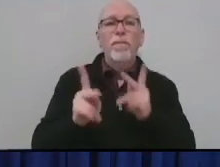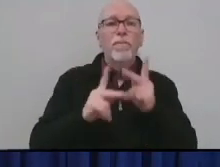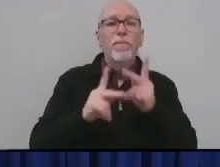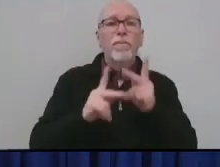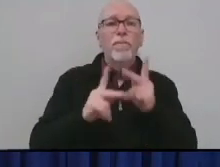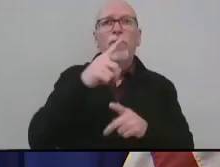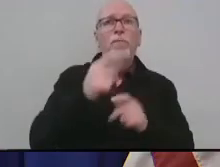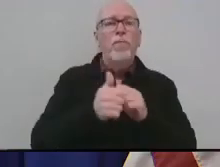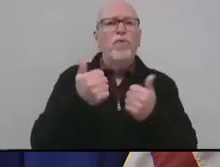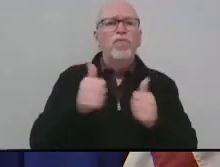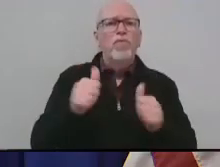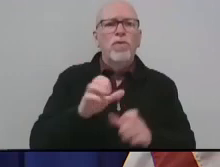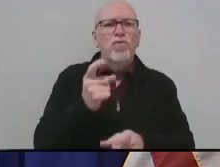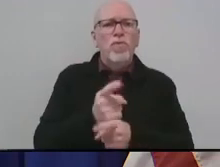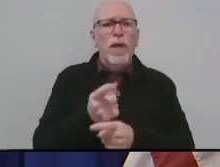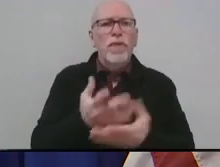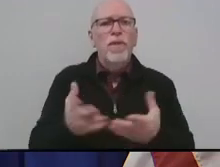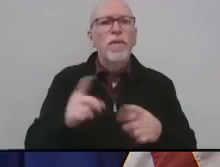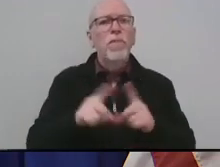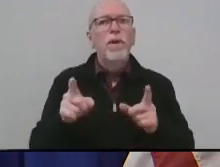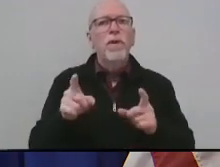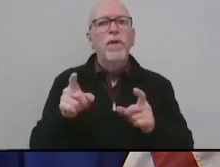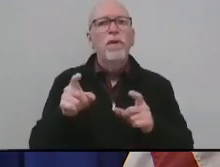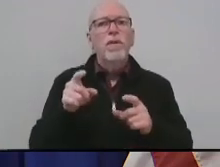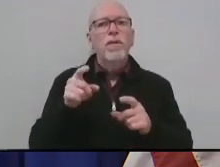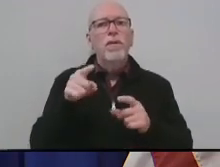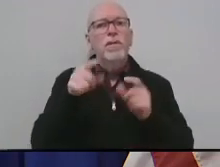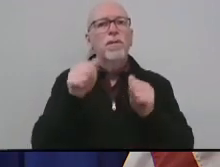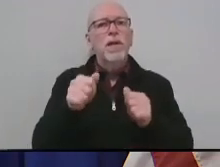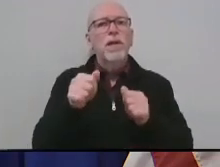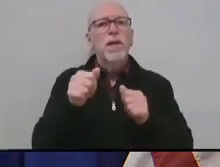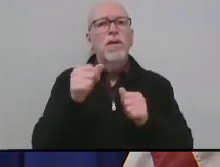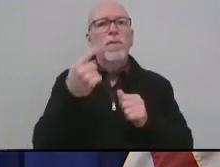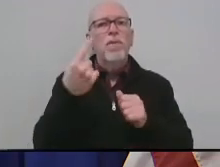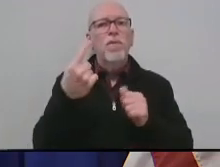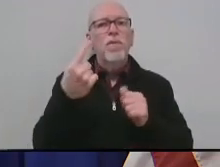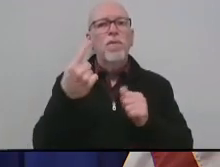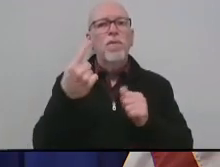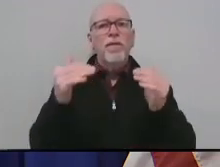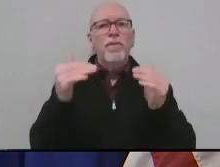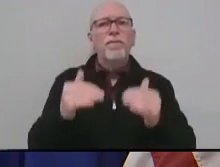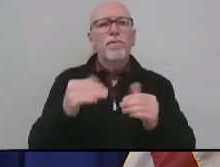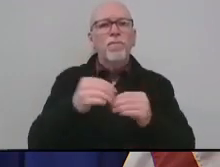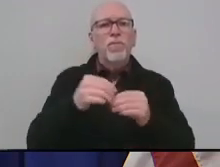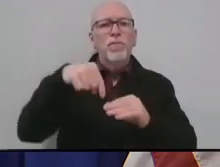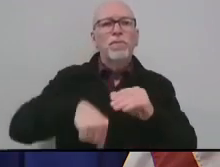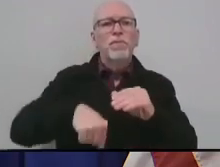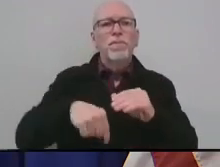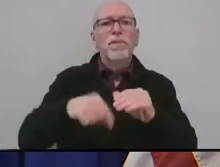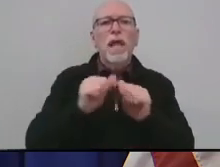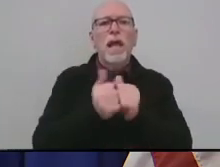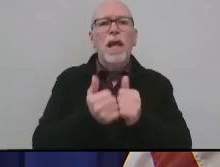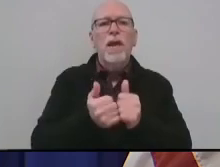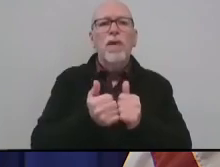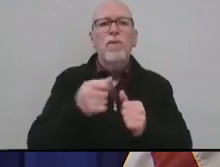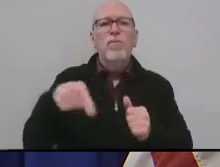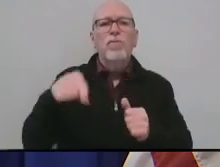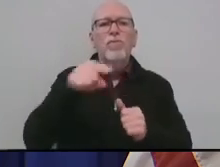want to go just one level down deeper into how you look to add more and